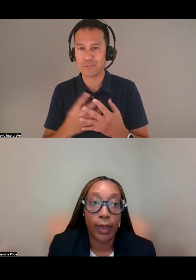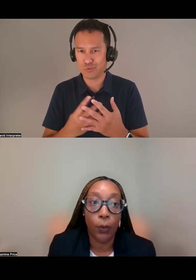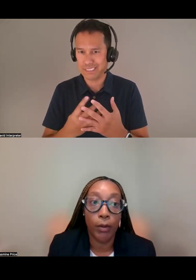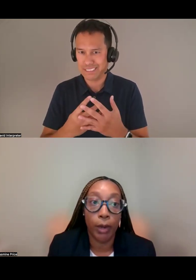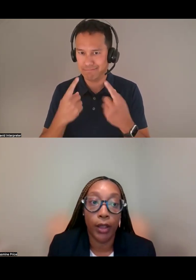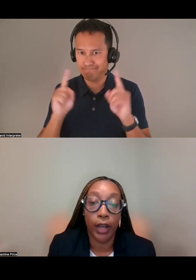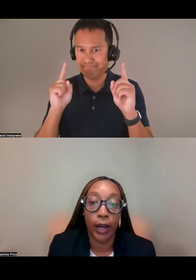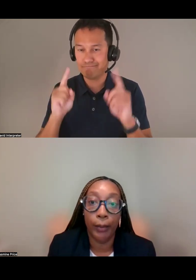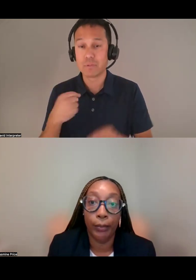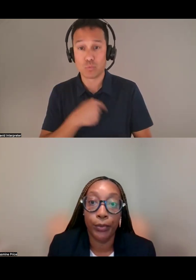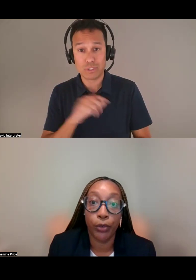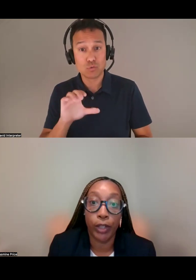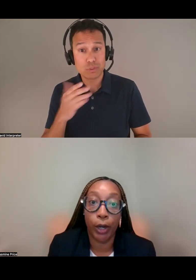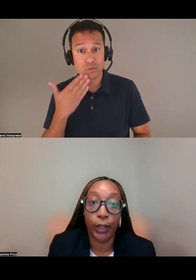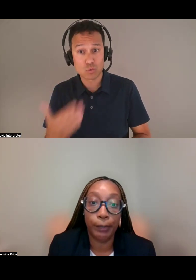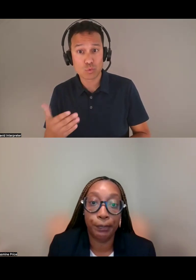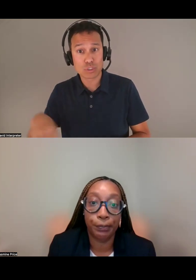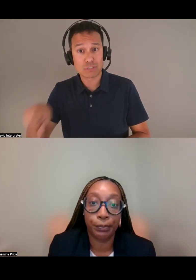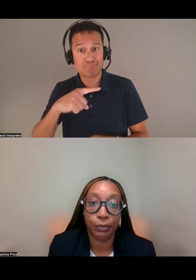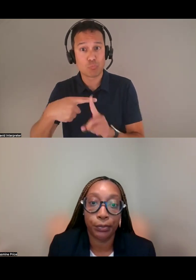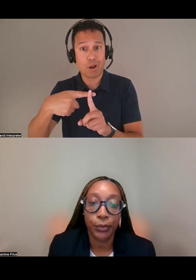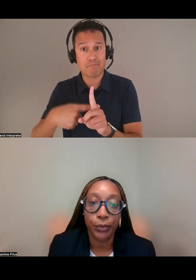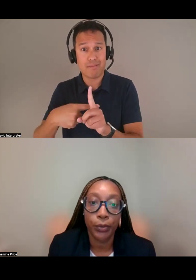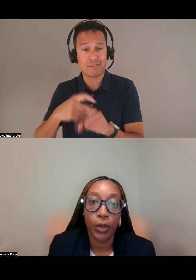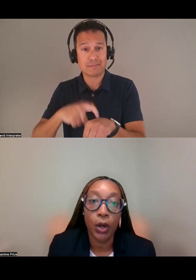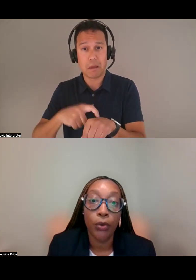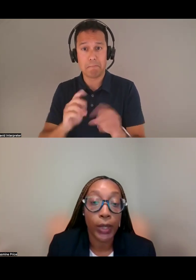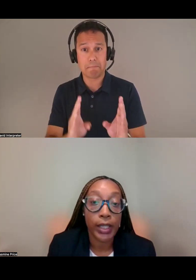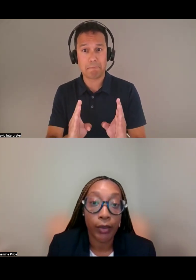well at the 1 month screening mark.